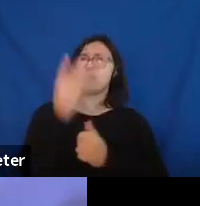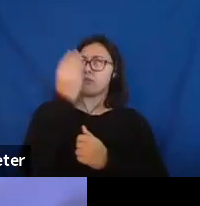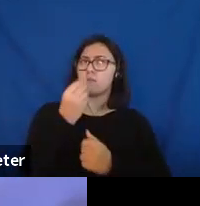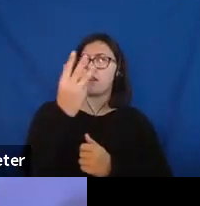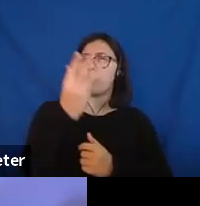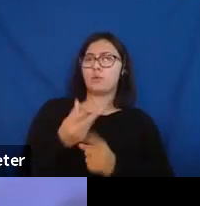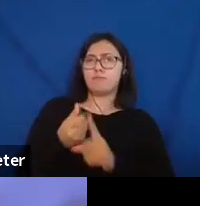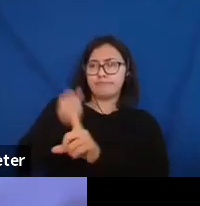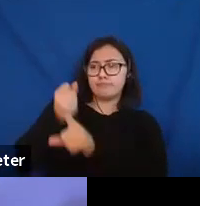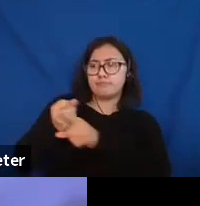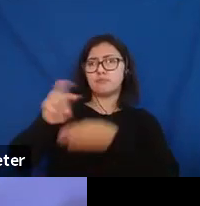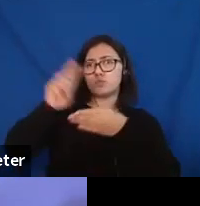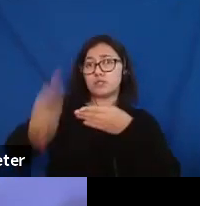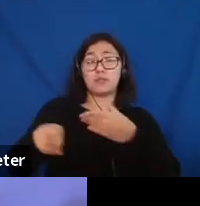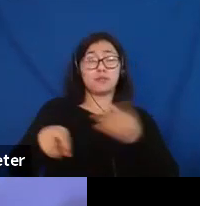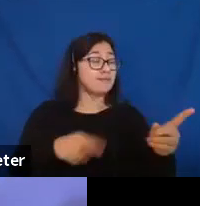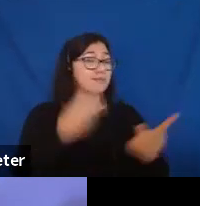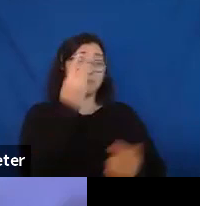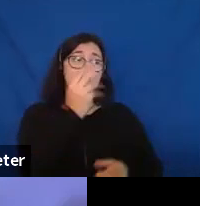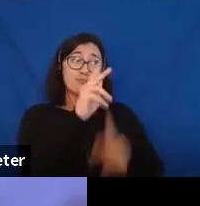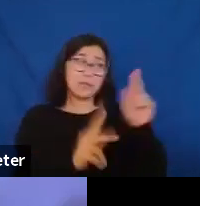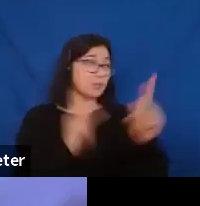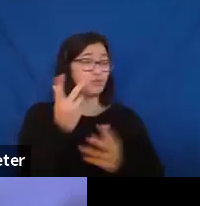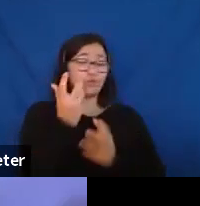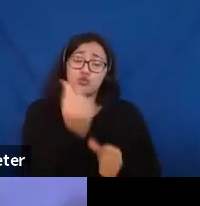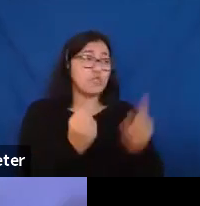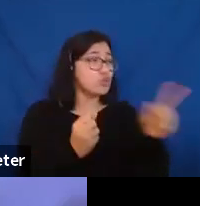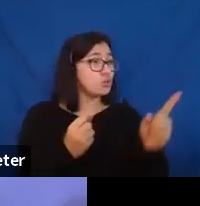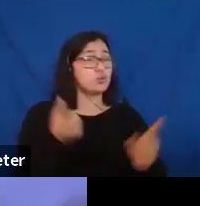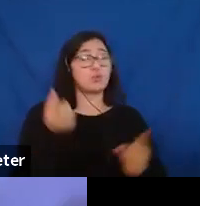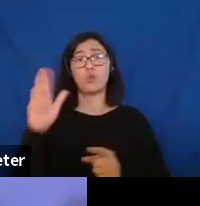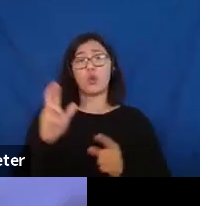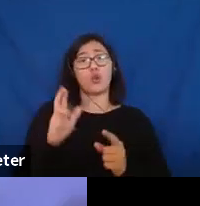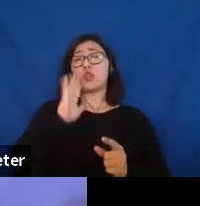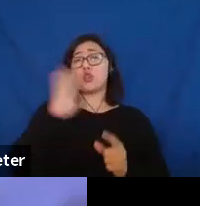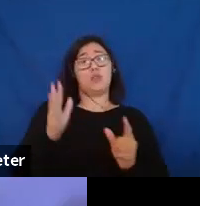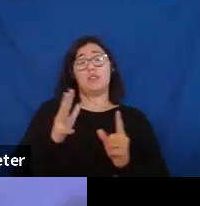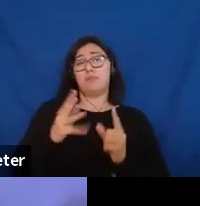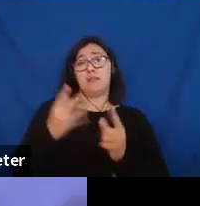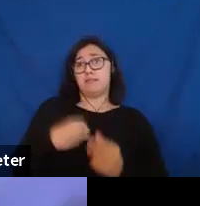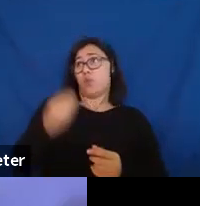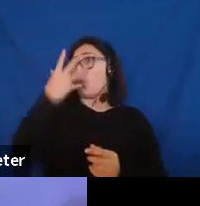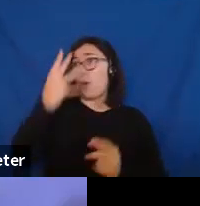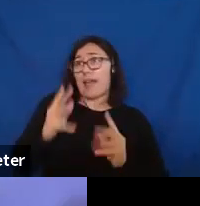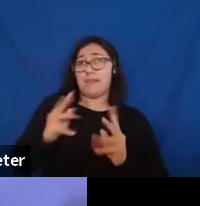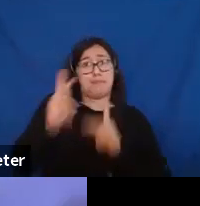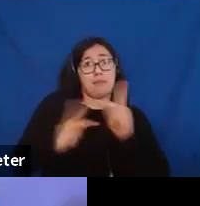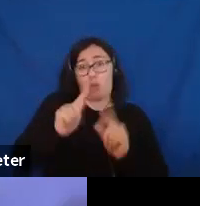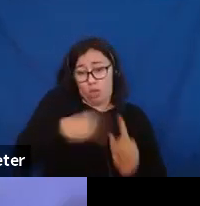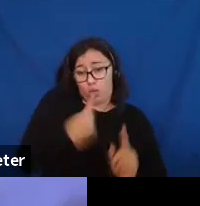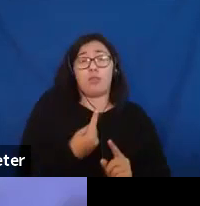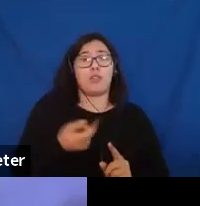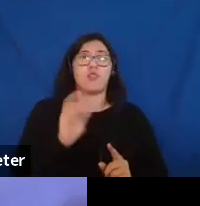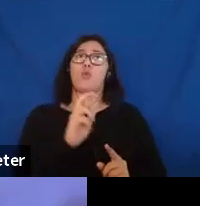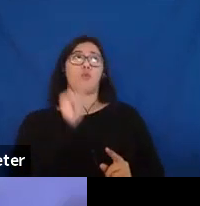this, people aren't going to trust you, or you're going to always just be surrounded in a white bubble, or with your guy pack and keeping the women out,